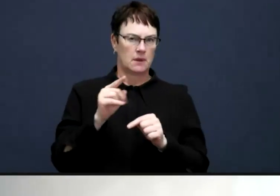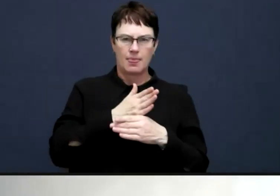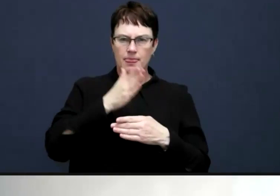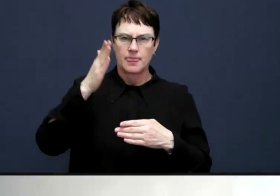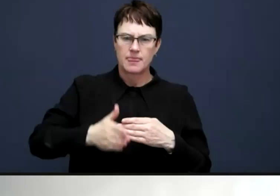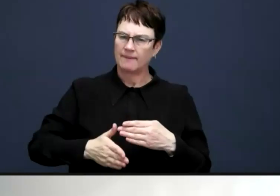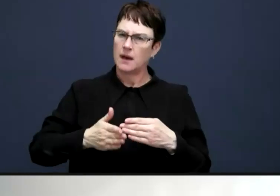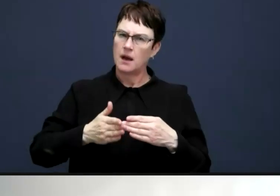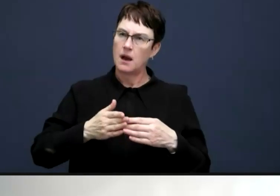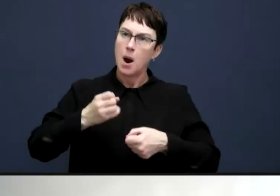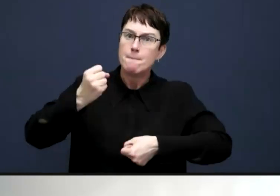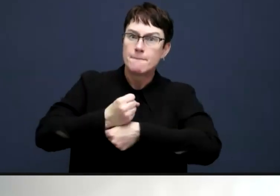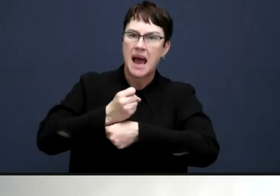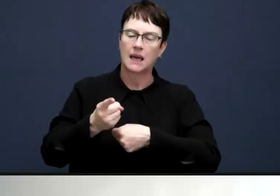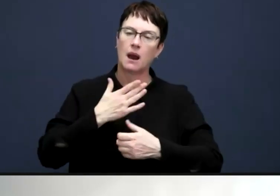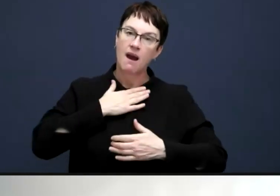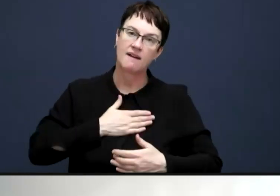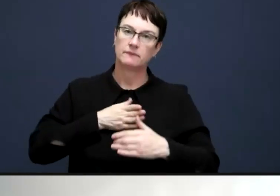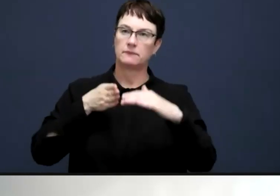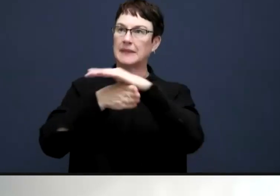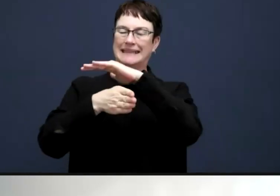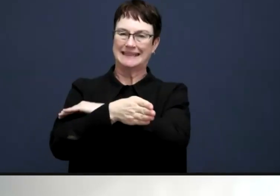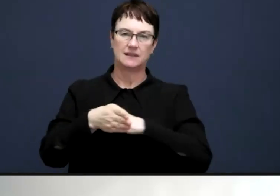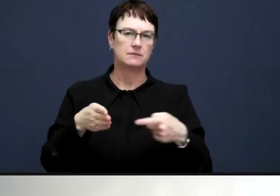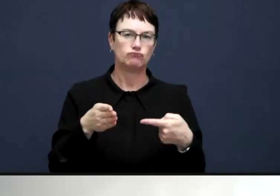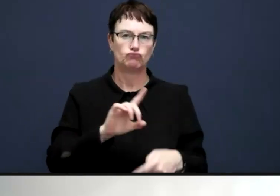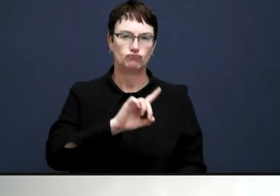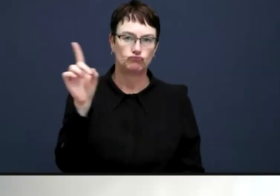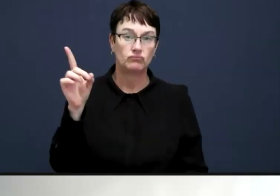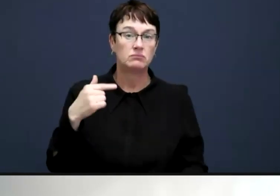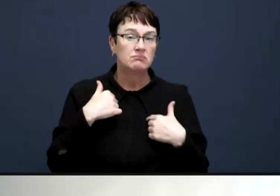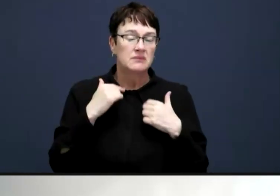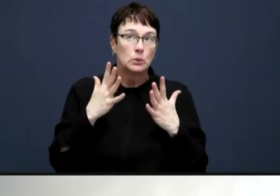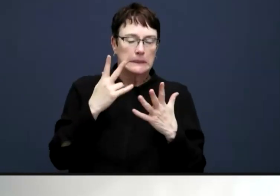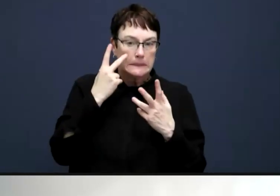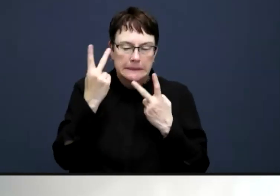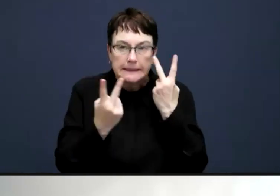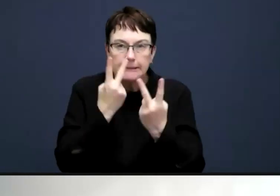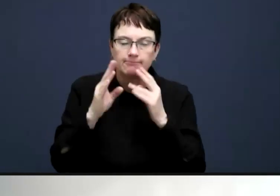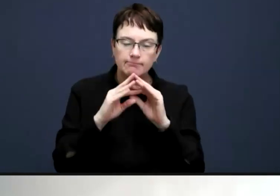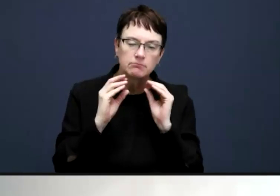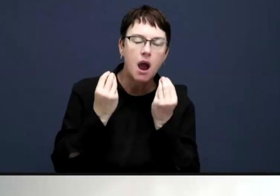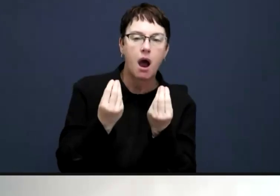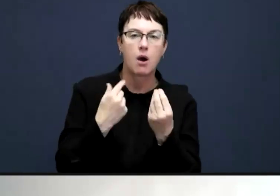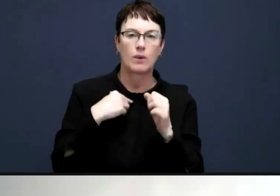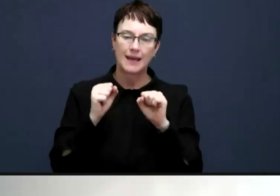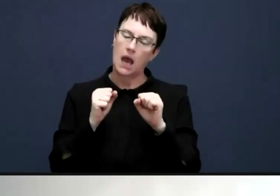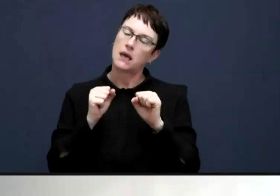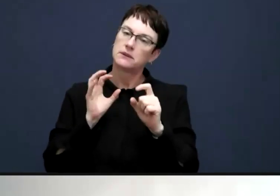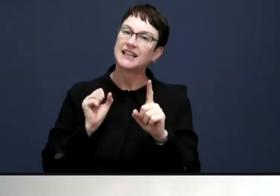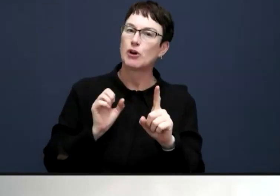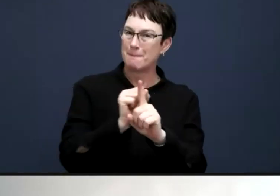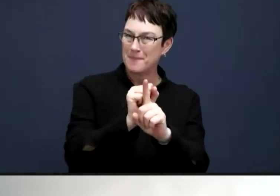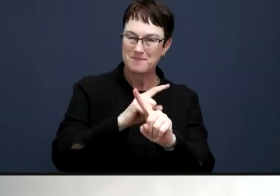for accessibility. And so we're playing catch up. And many things that you could do in HTML today, you can't